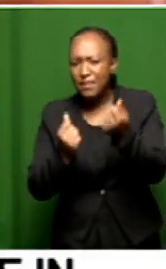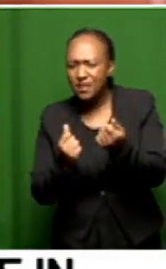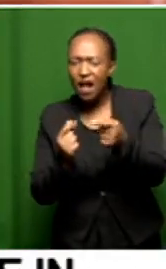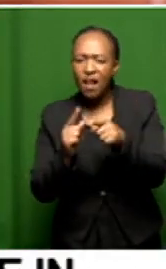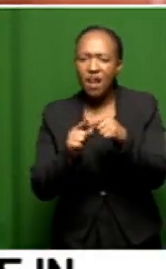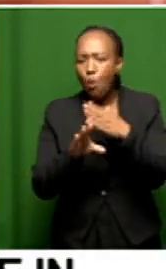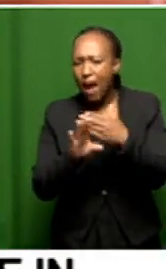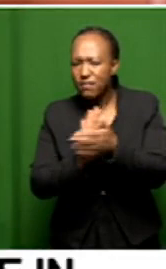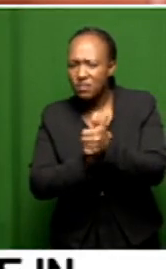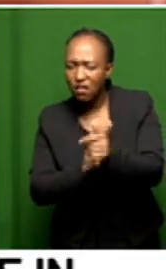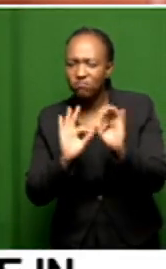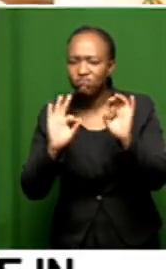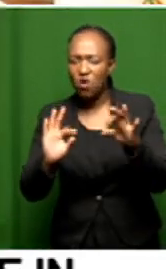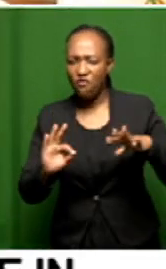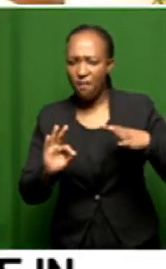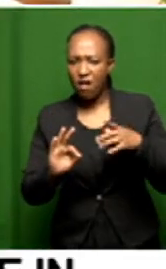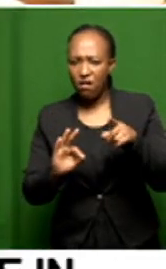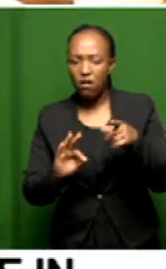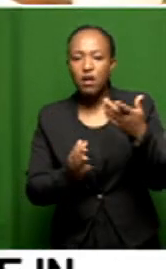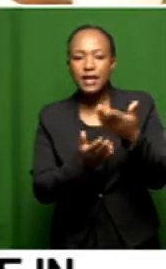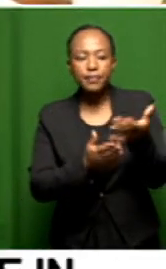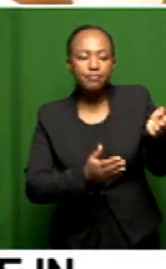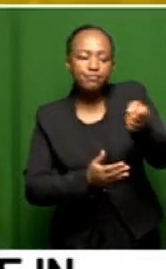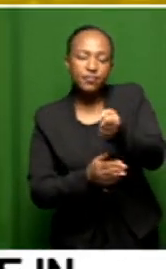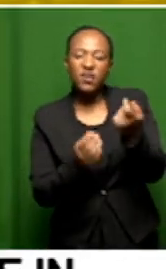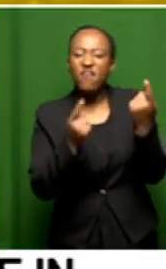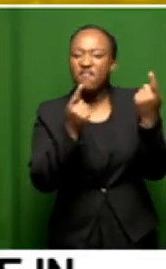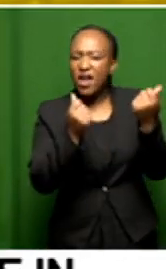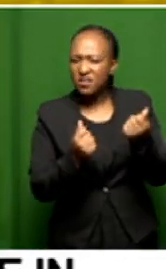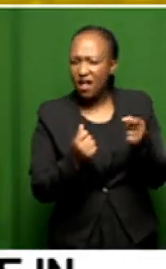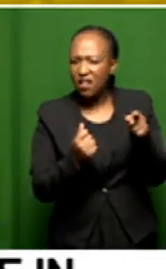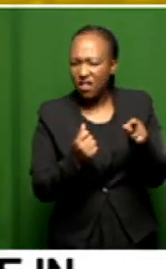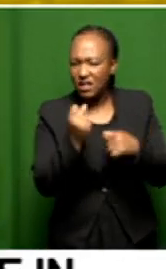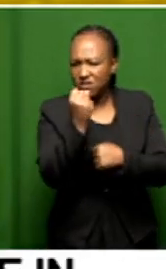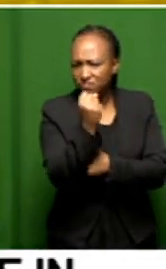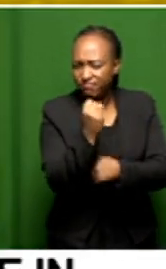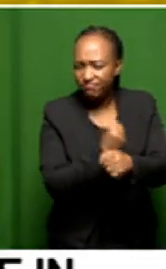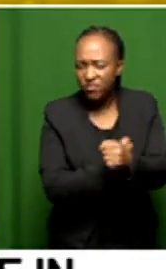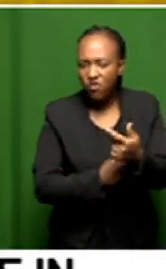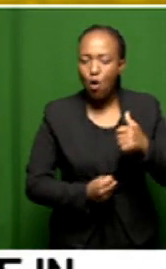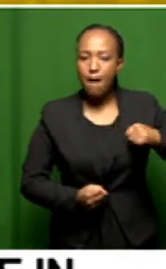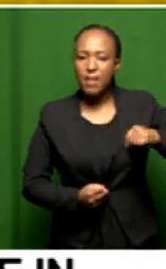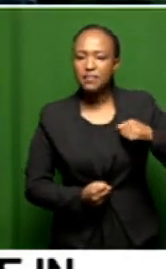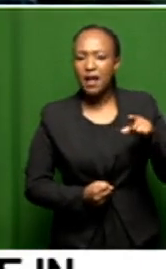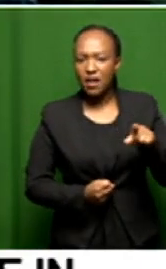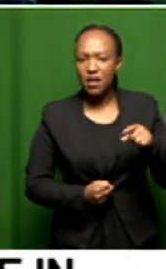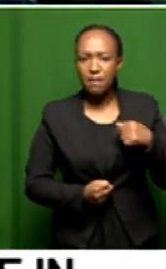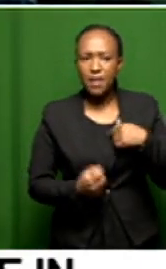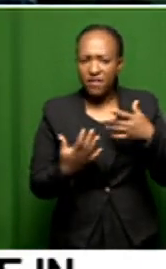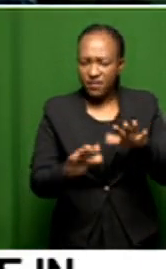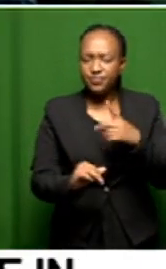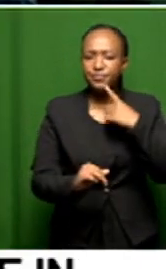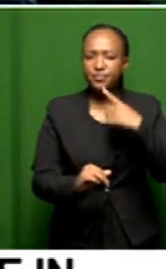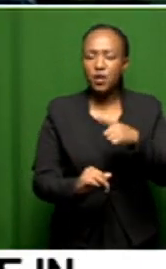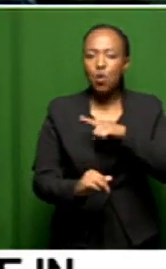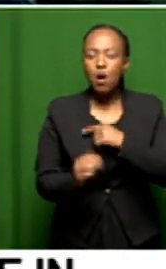programs, such as being absorbed in your financial structures within municipalities. And I mentioned that because we know